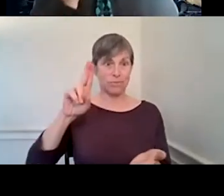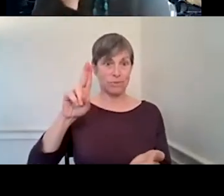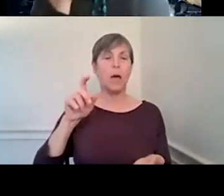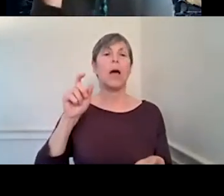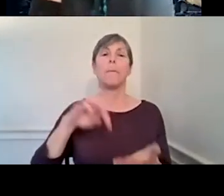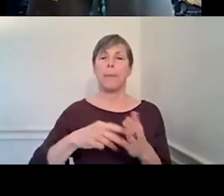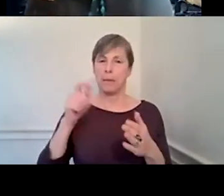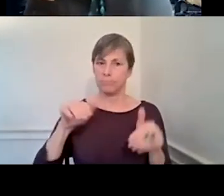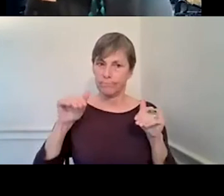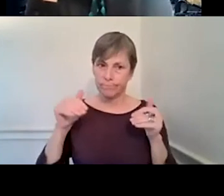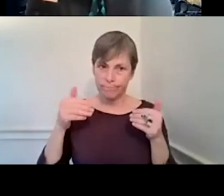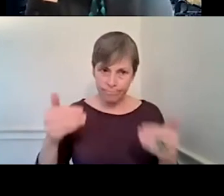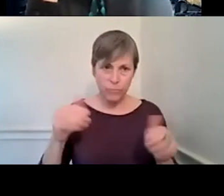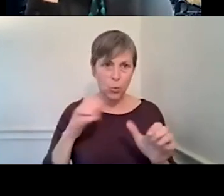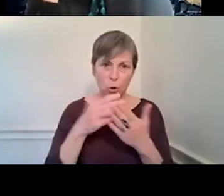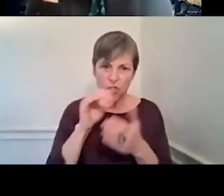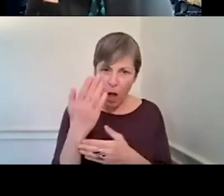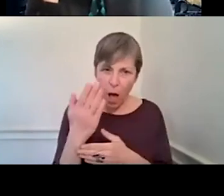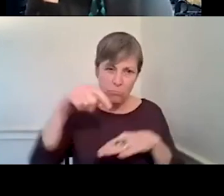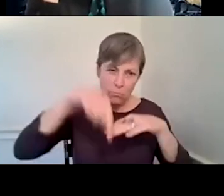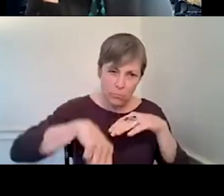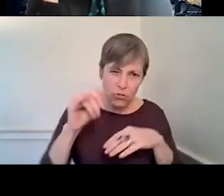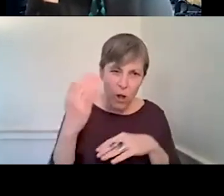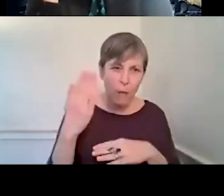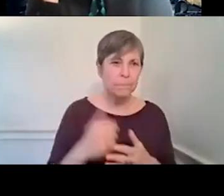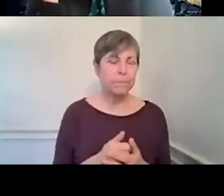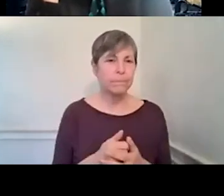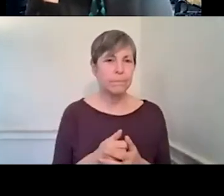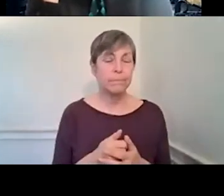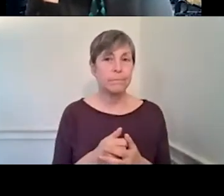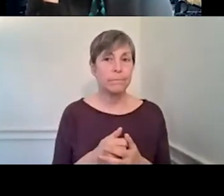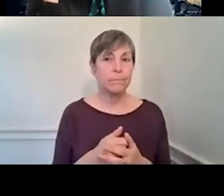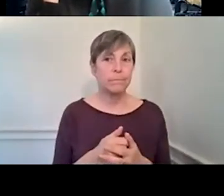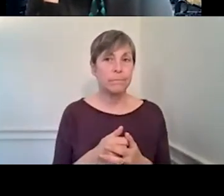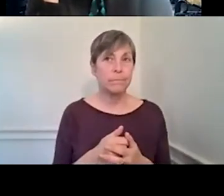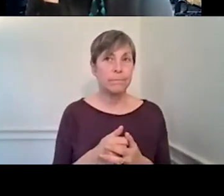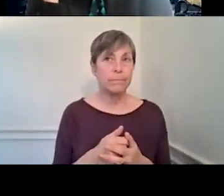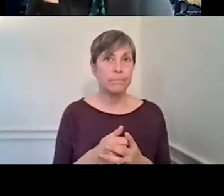thorough job. And as an accountant,